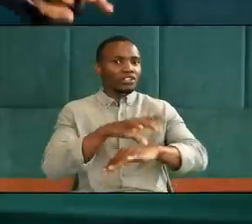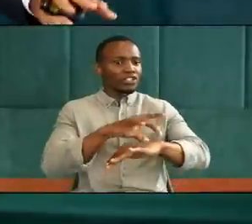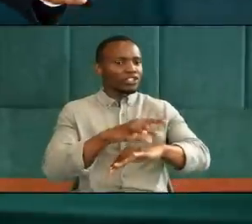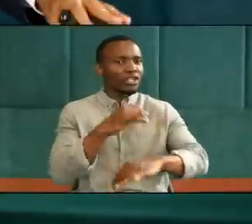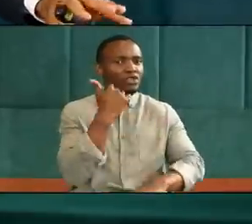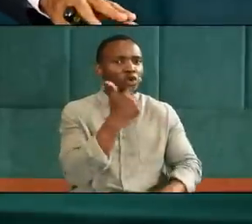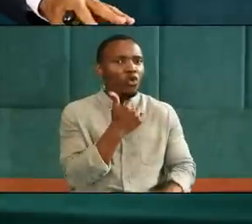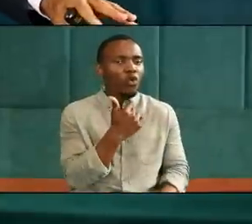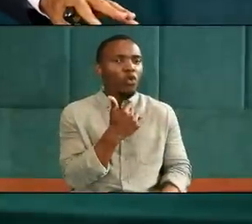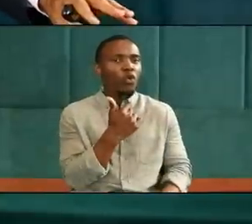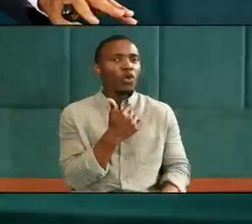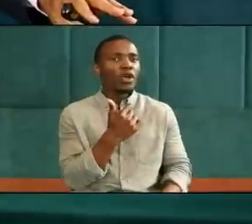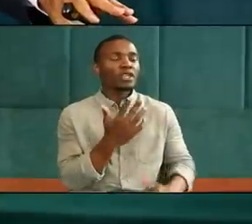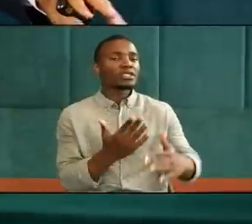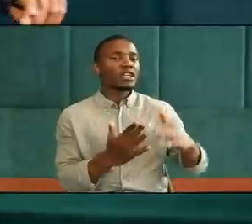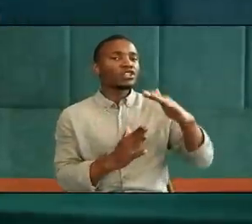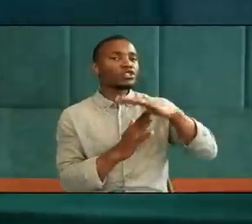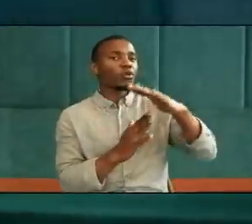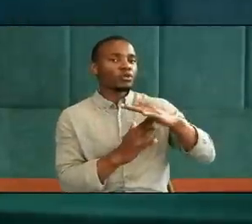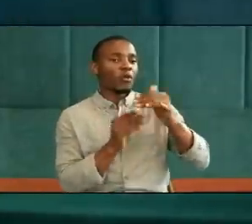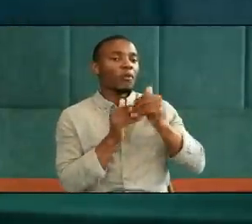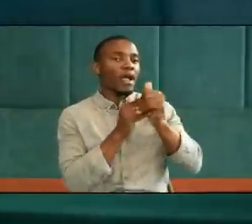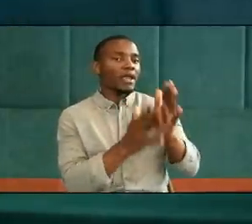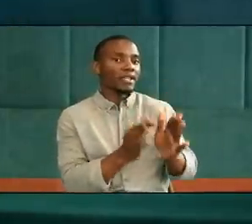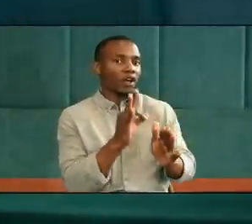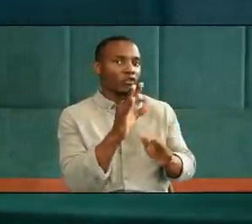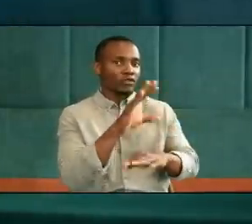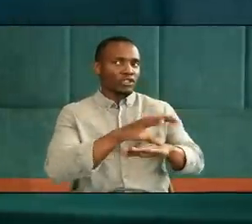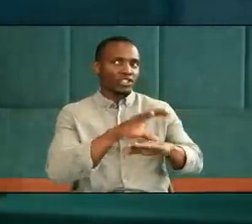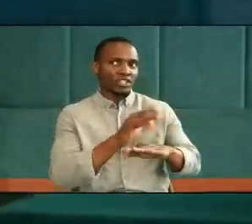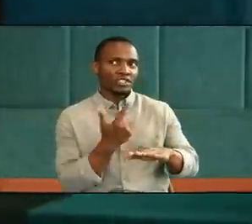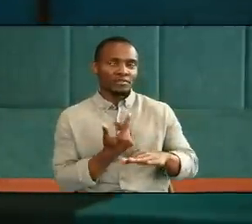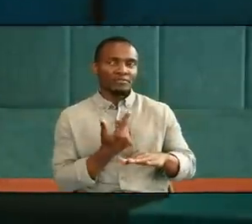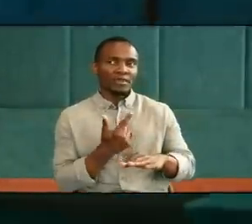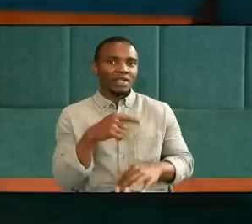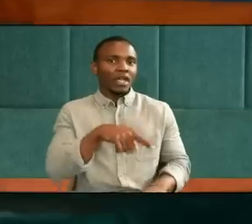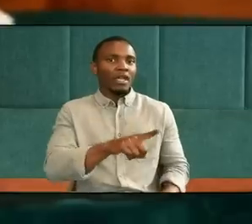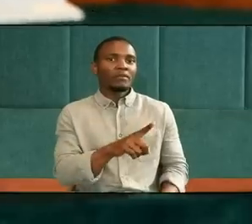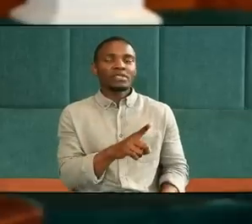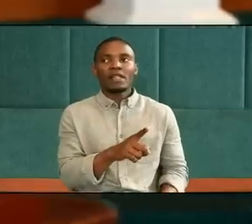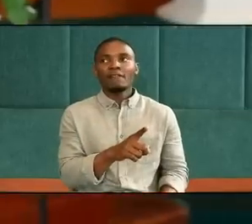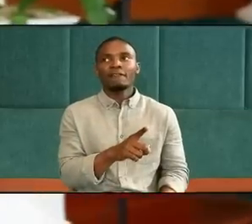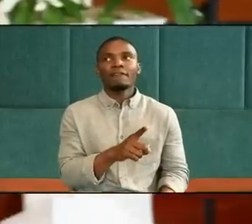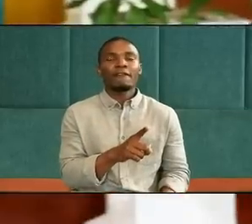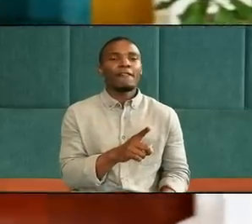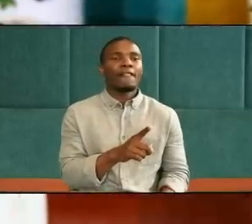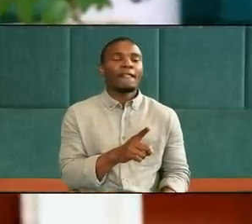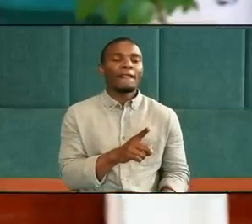of the church,